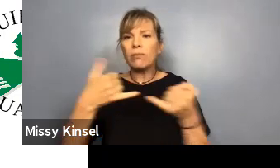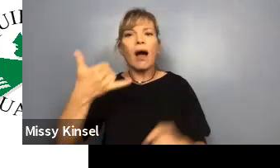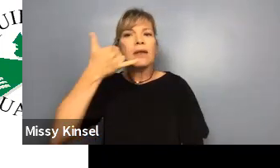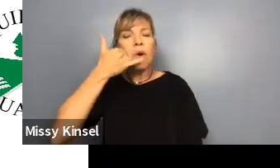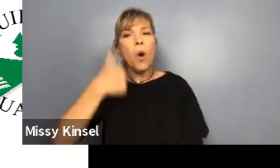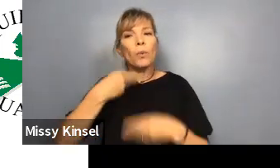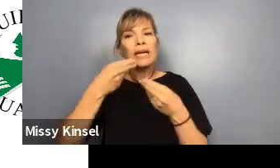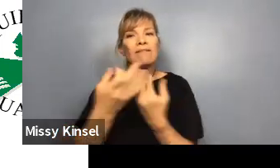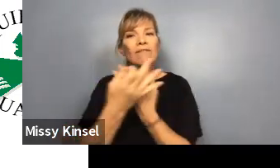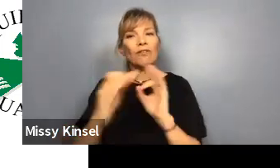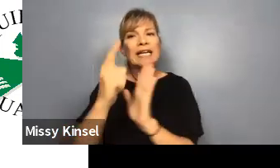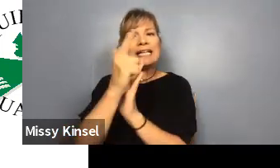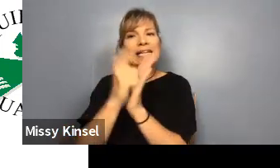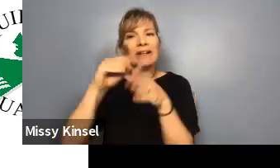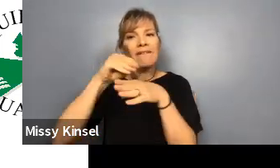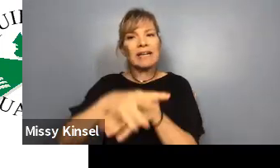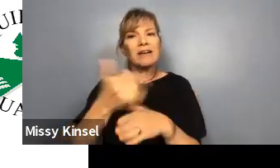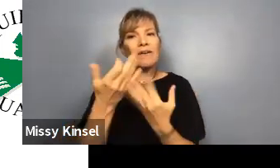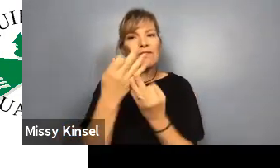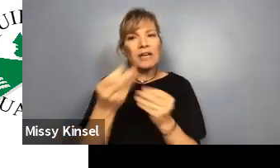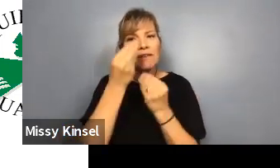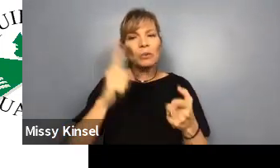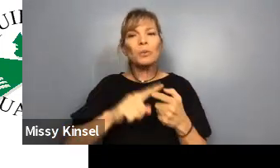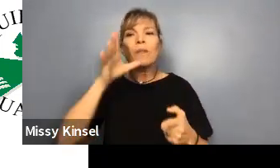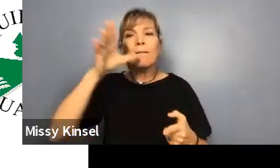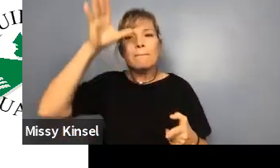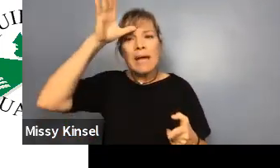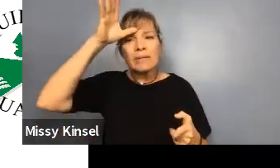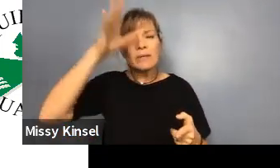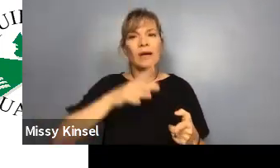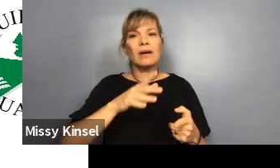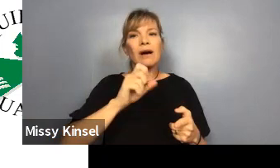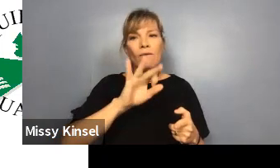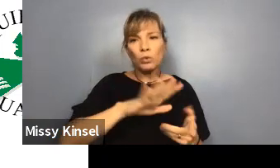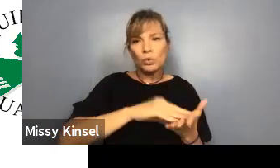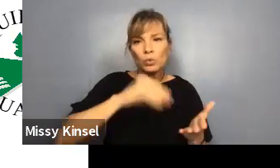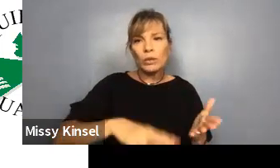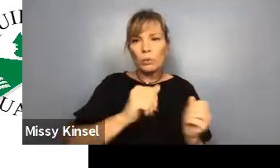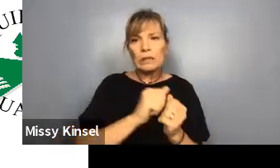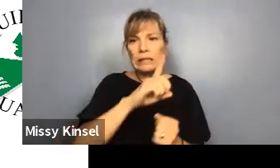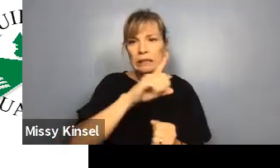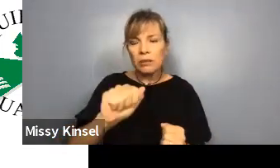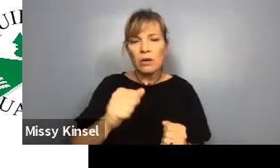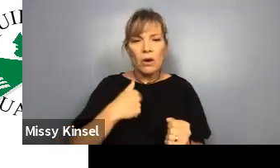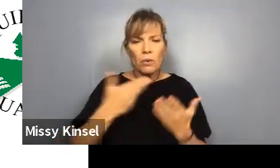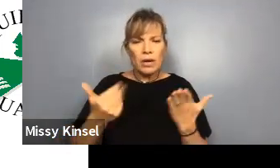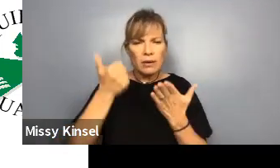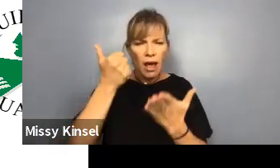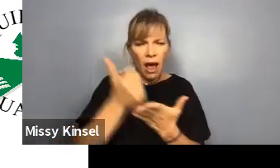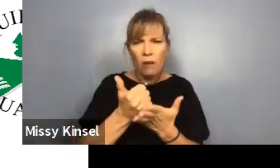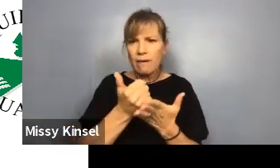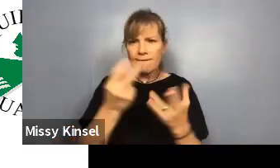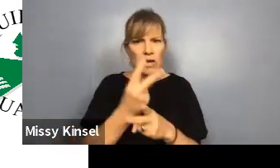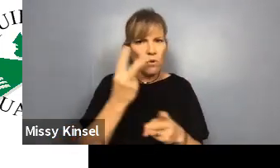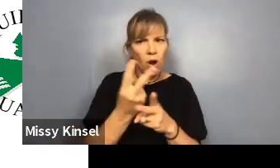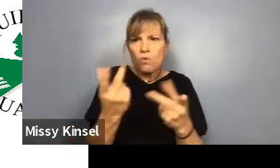legal advice and information to parents of students with disabilities. We're here to help navigate you